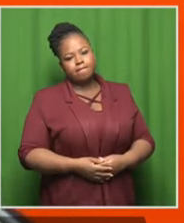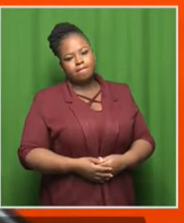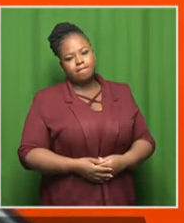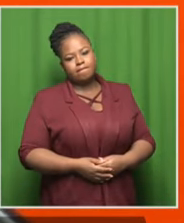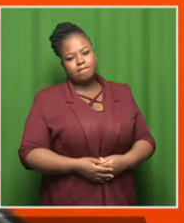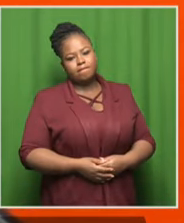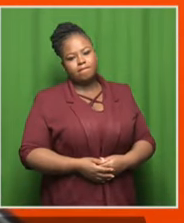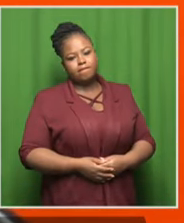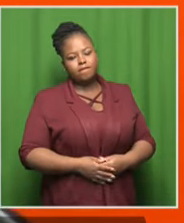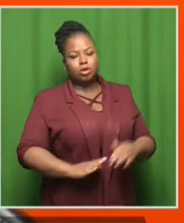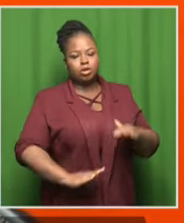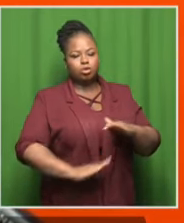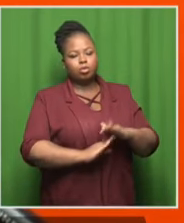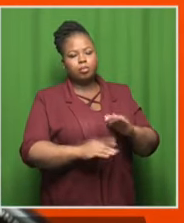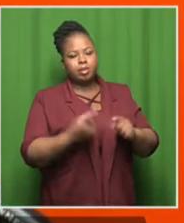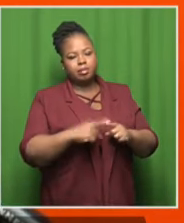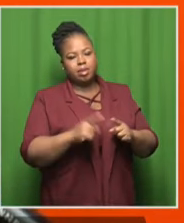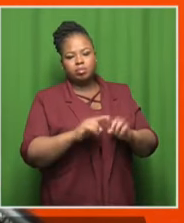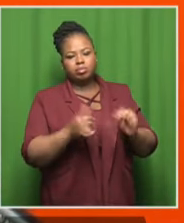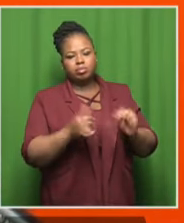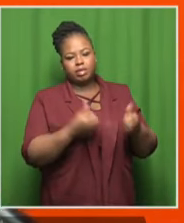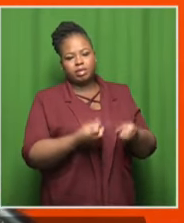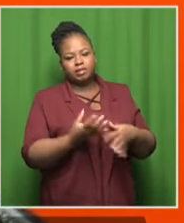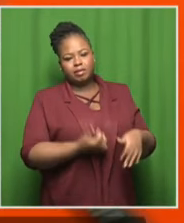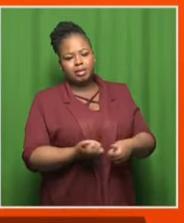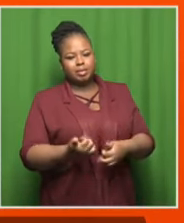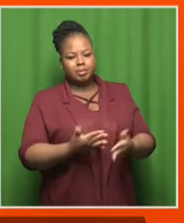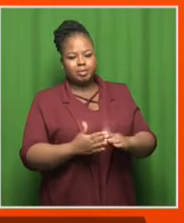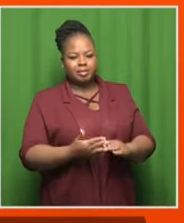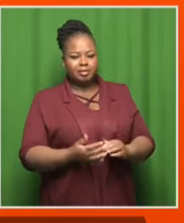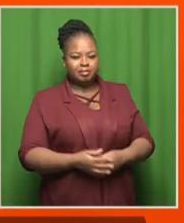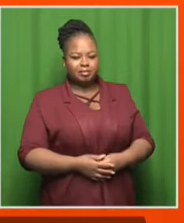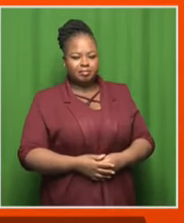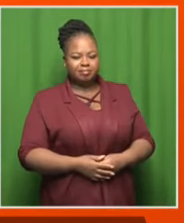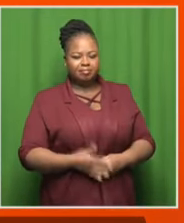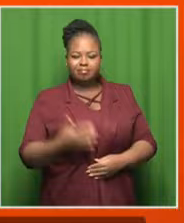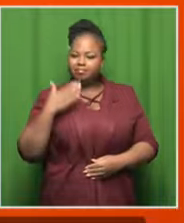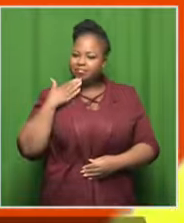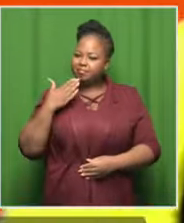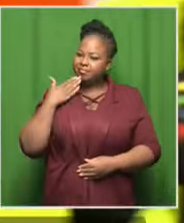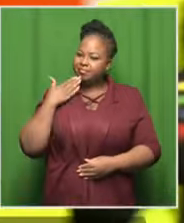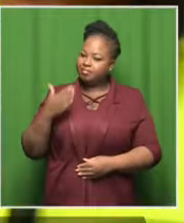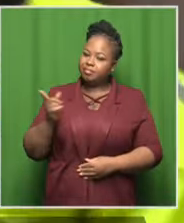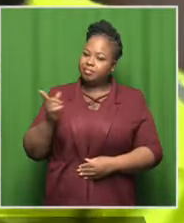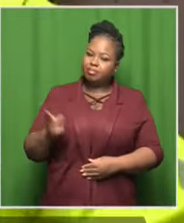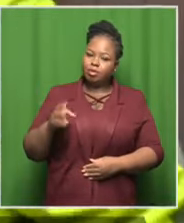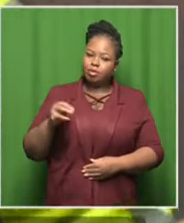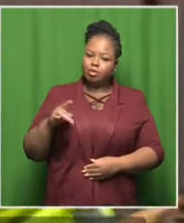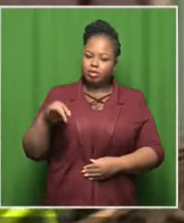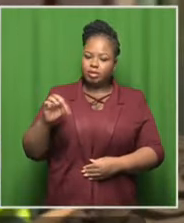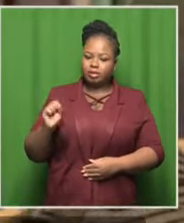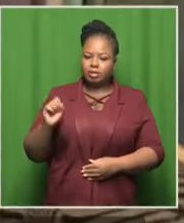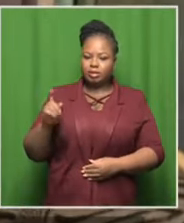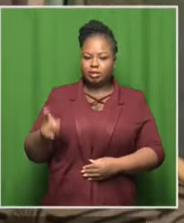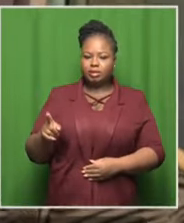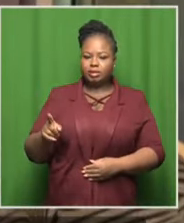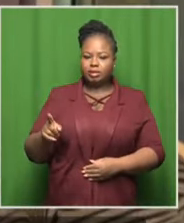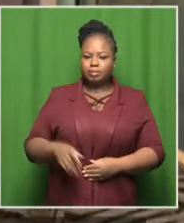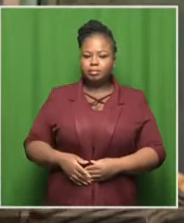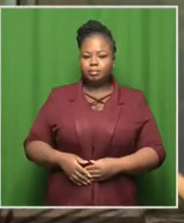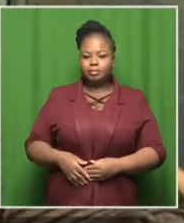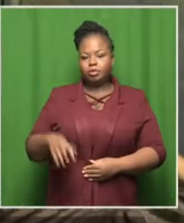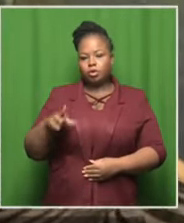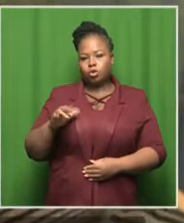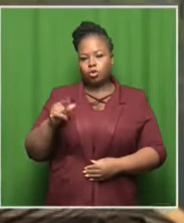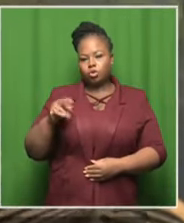of playing in top football. And then he can give back to the community. Thank you, Maurice. That was Maurice Camelio,